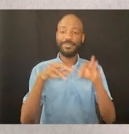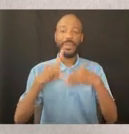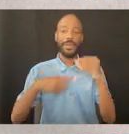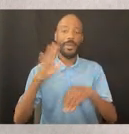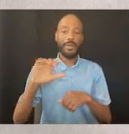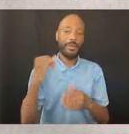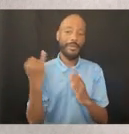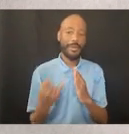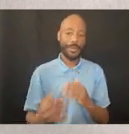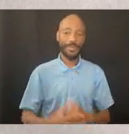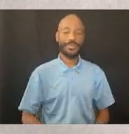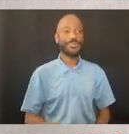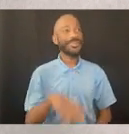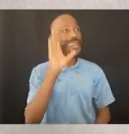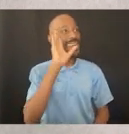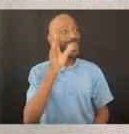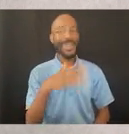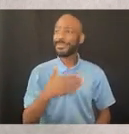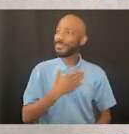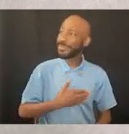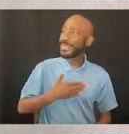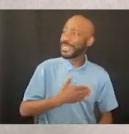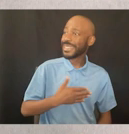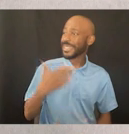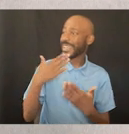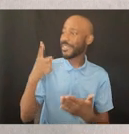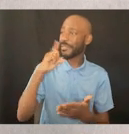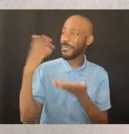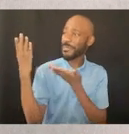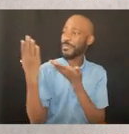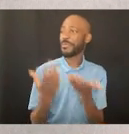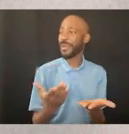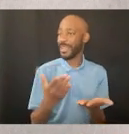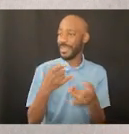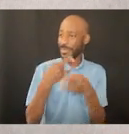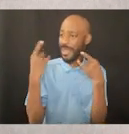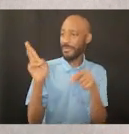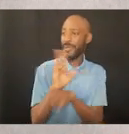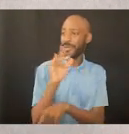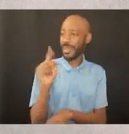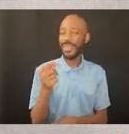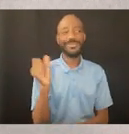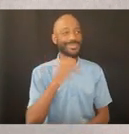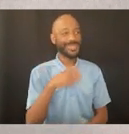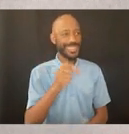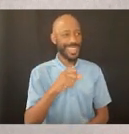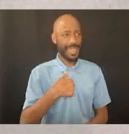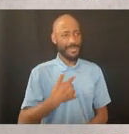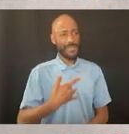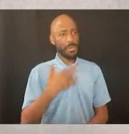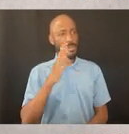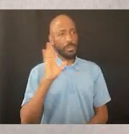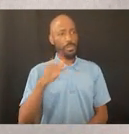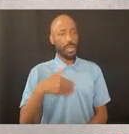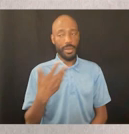Yeah. Ash, please, welcome. Thank you so much for bringing the mask and wearing it. Yeah, I thought, you